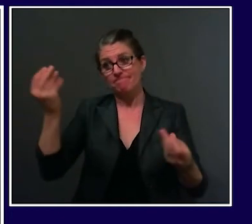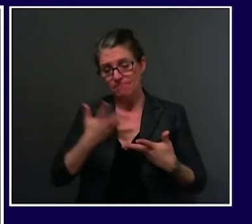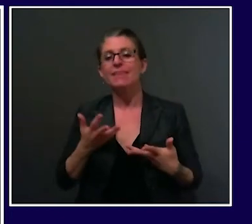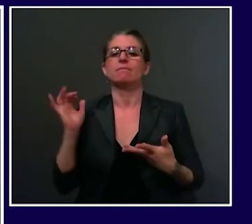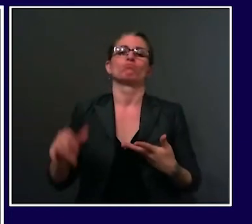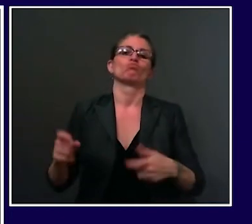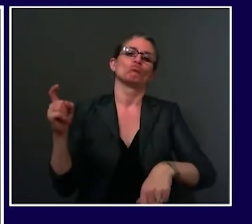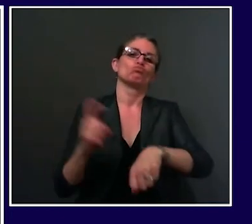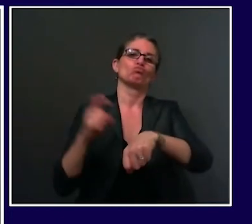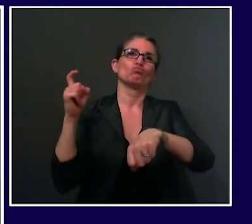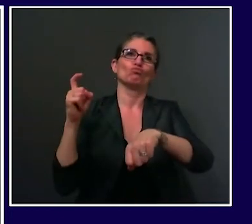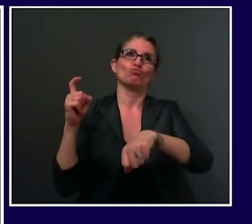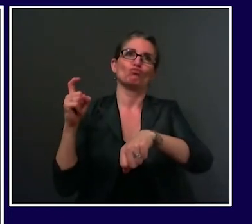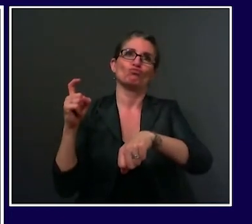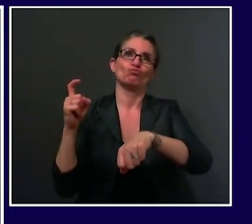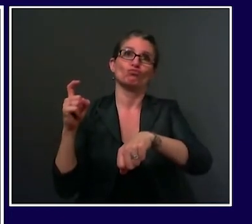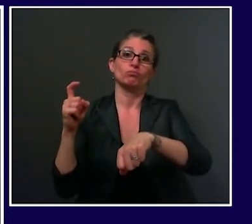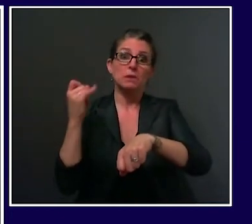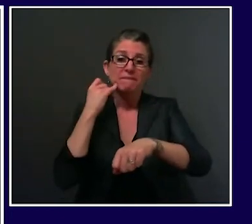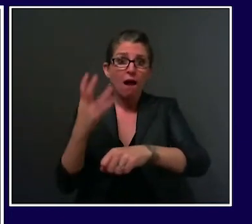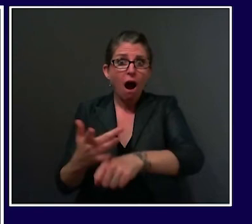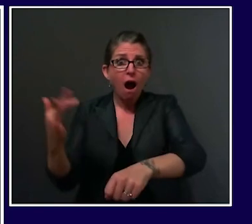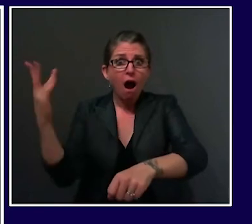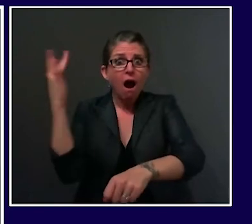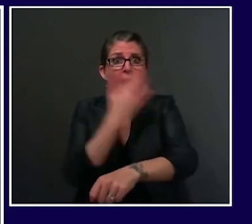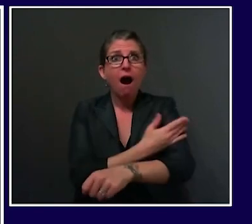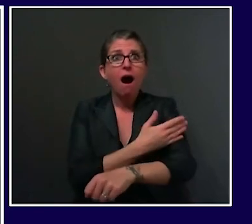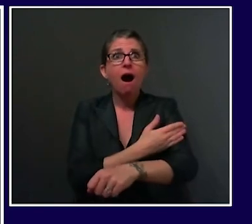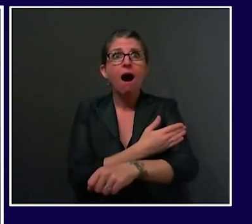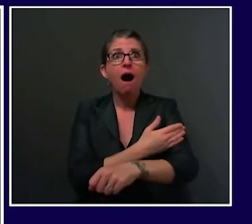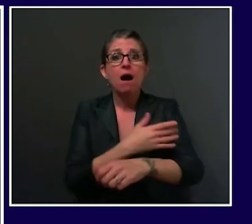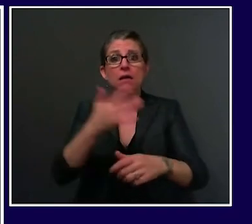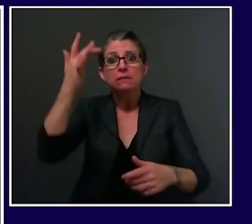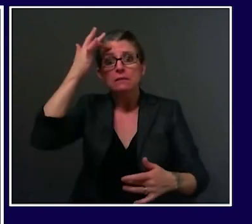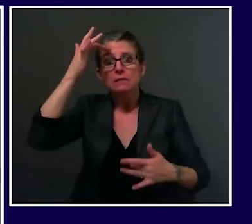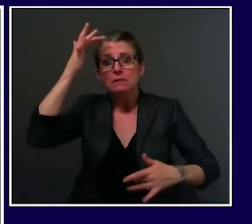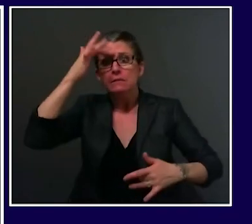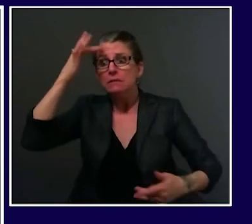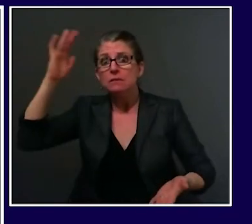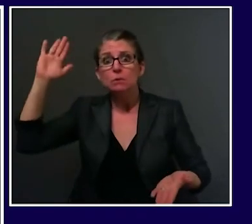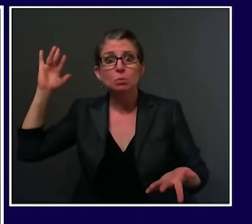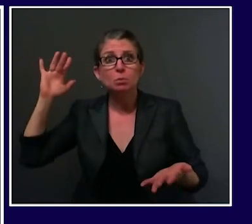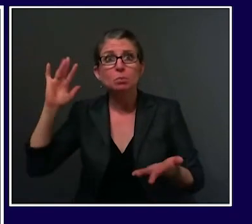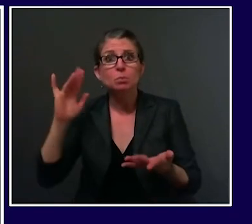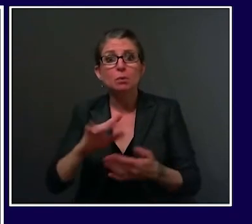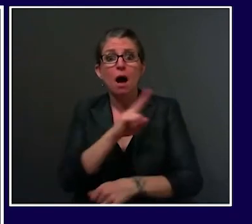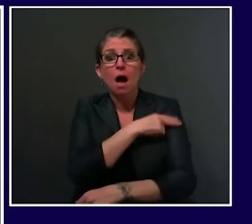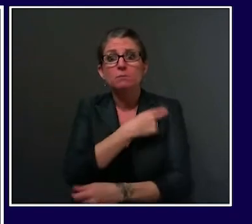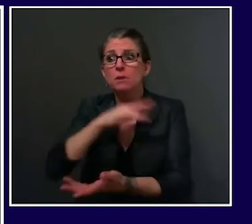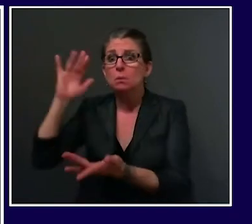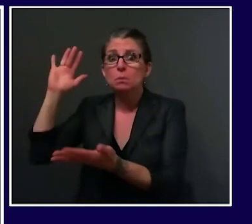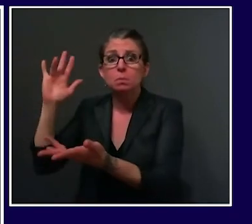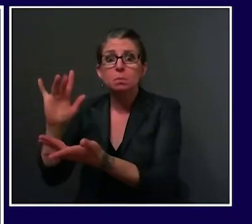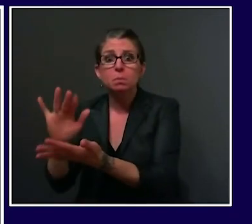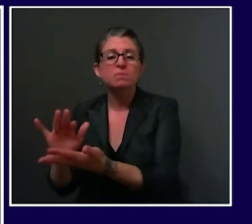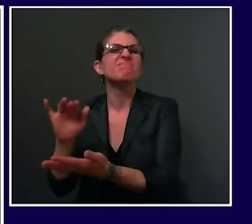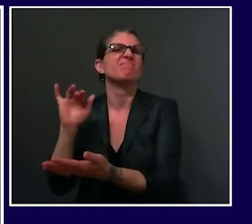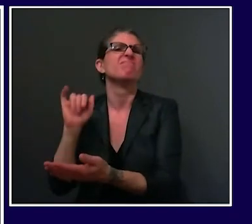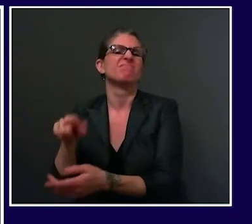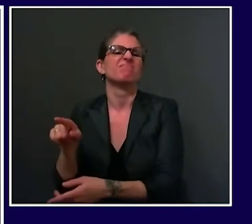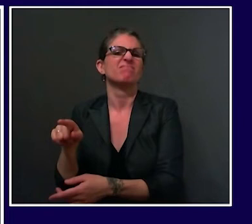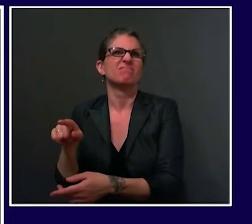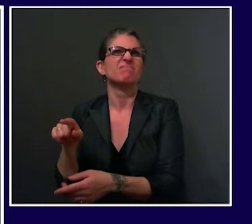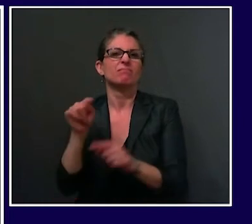more favorable, and if the case counts and the intensity of new cases, hospitalization rates,